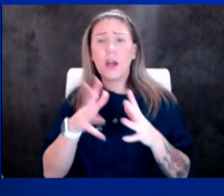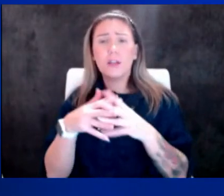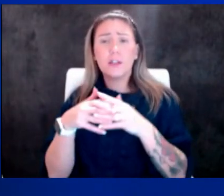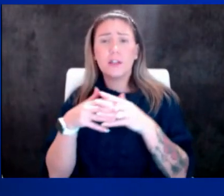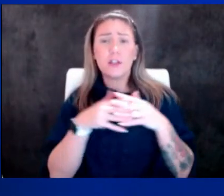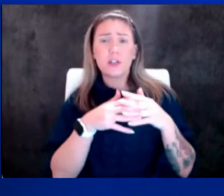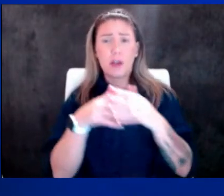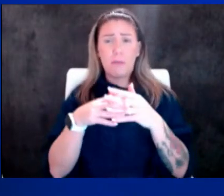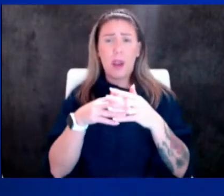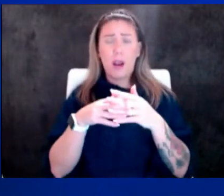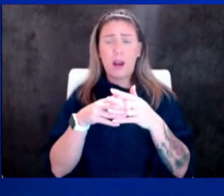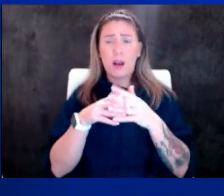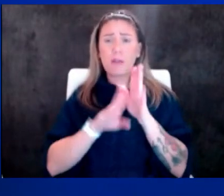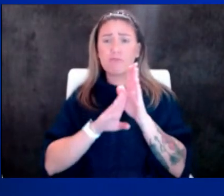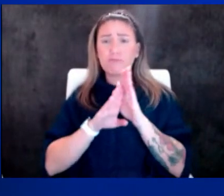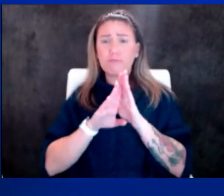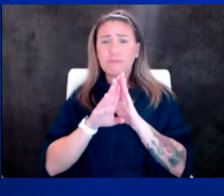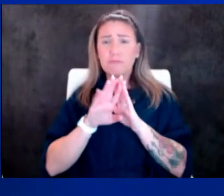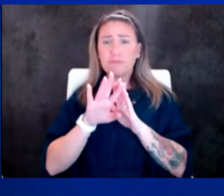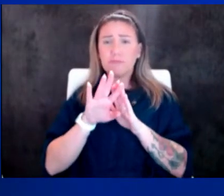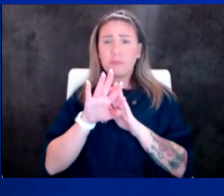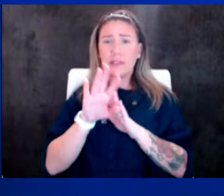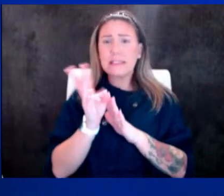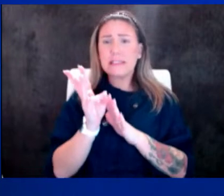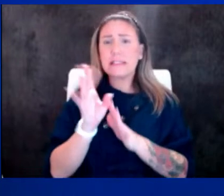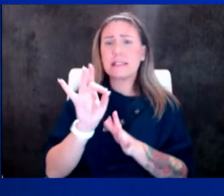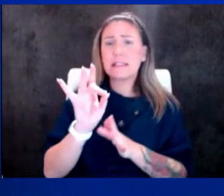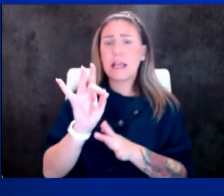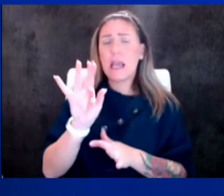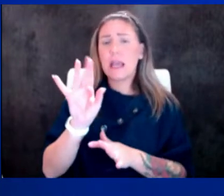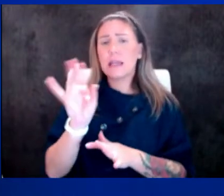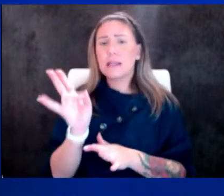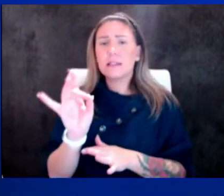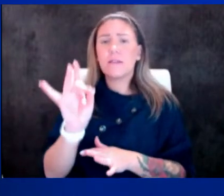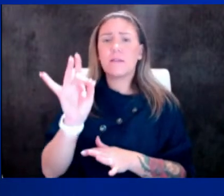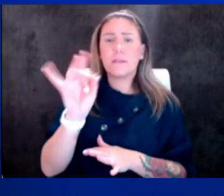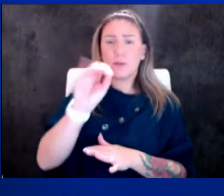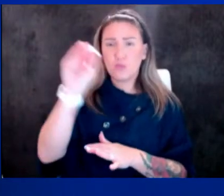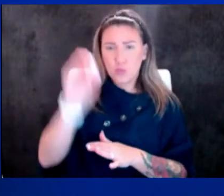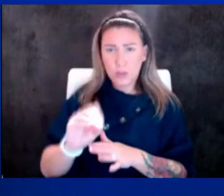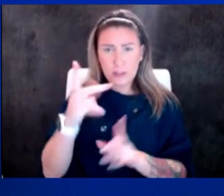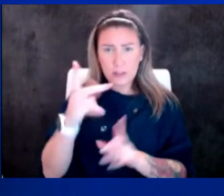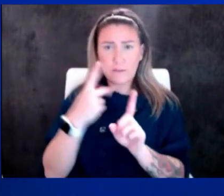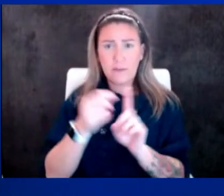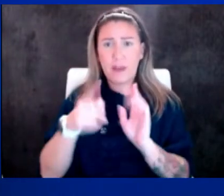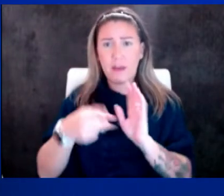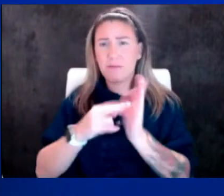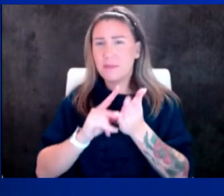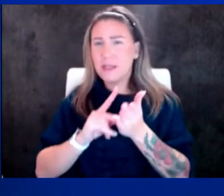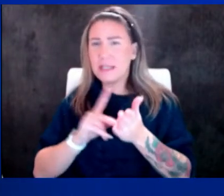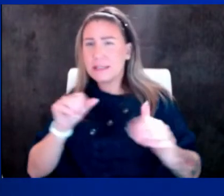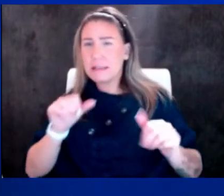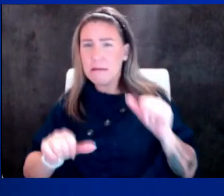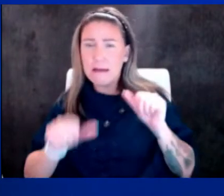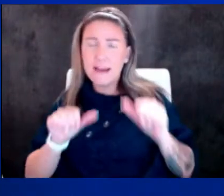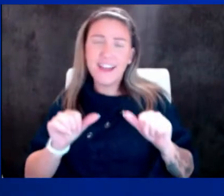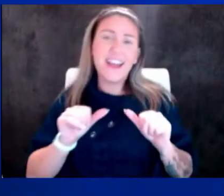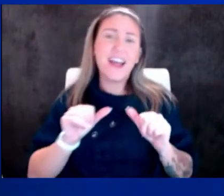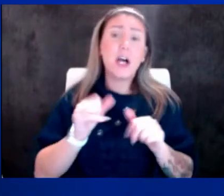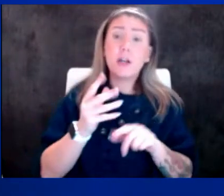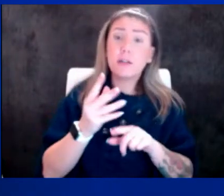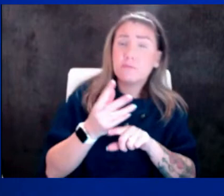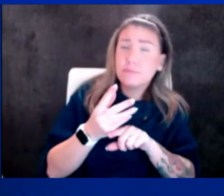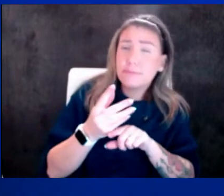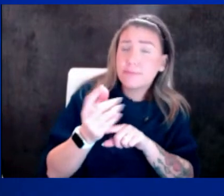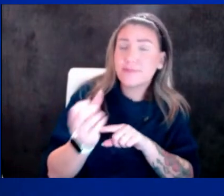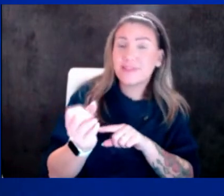68, 70% being vaccinated. What that says is that vaccine hesitancy is slowly fading. And I think what we all have to do is stay